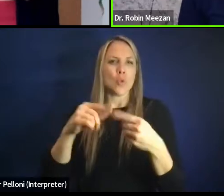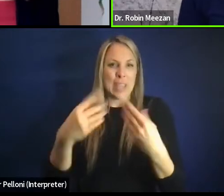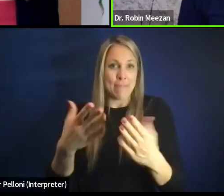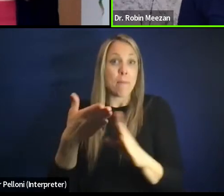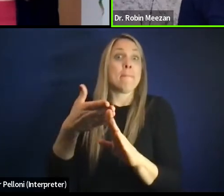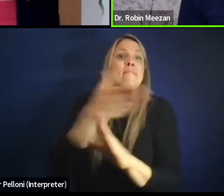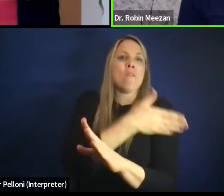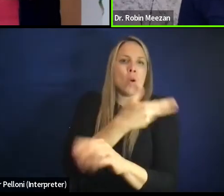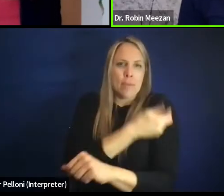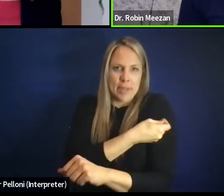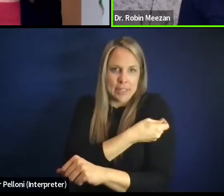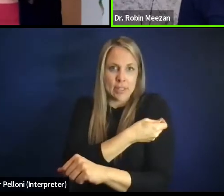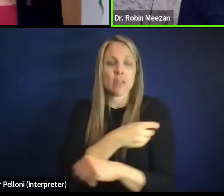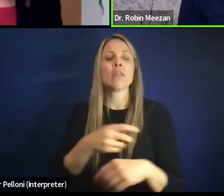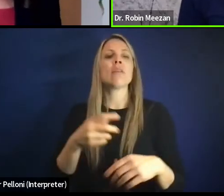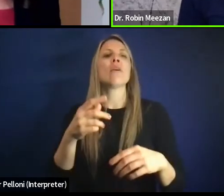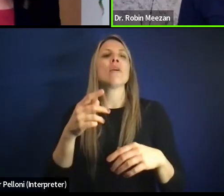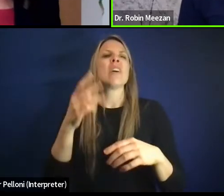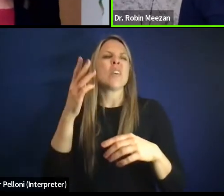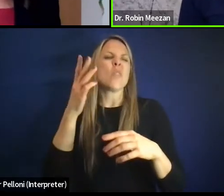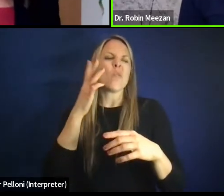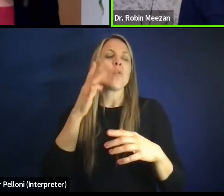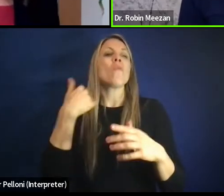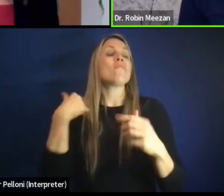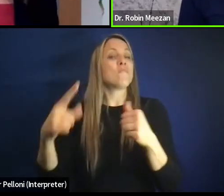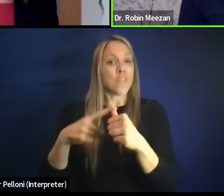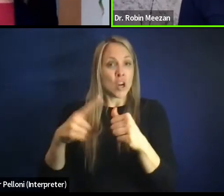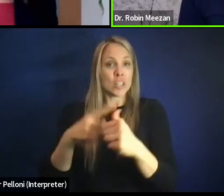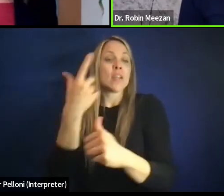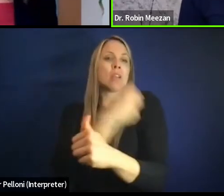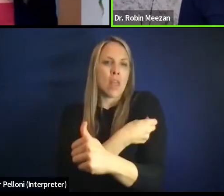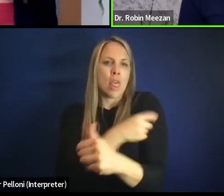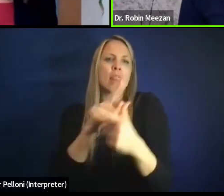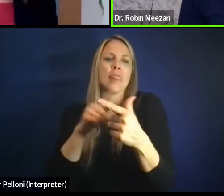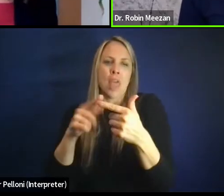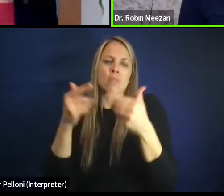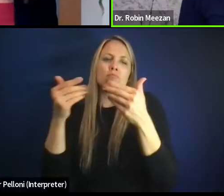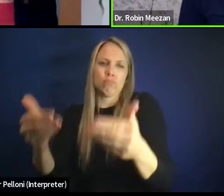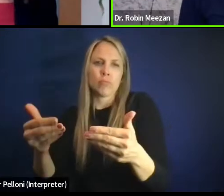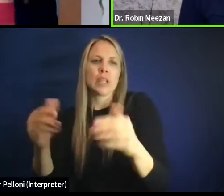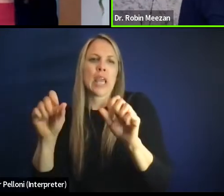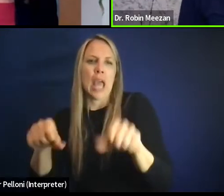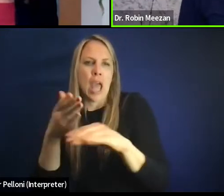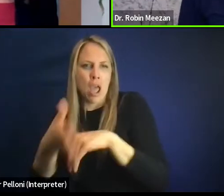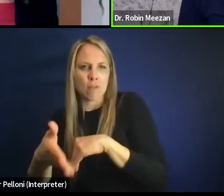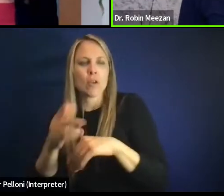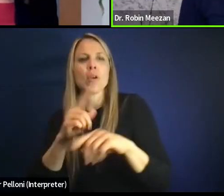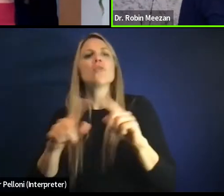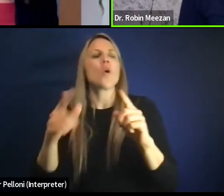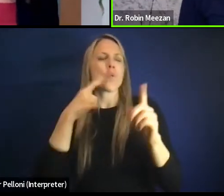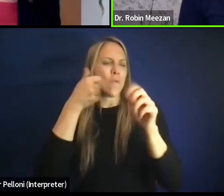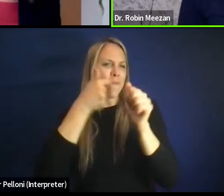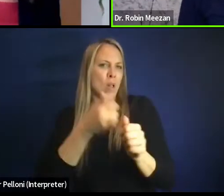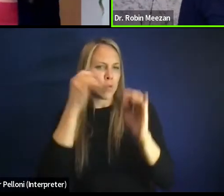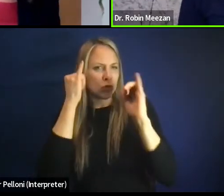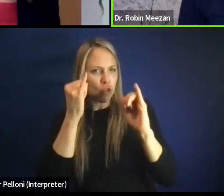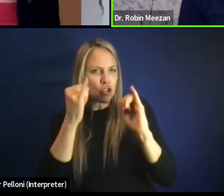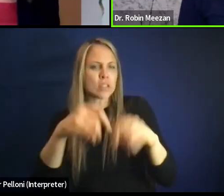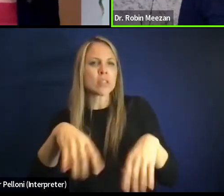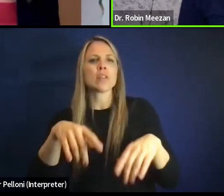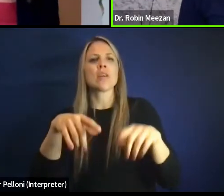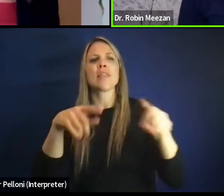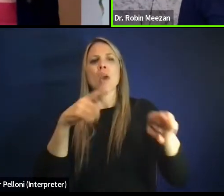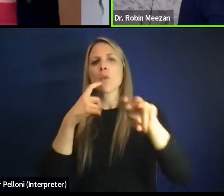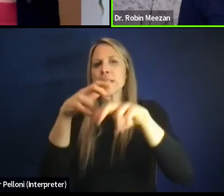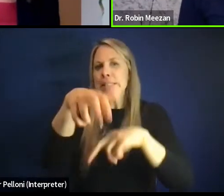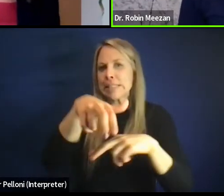dose of medicine. You want to follow the instructions when you go in. They'll have them be seated for the vaccine and often wait